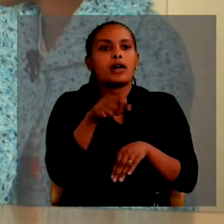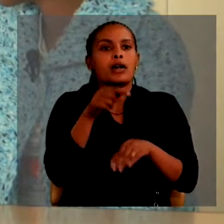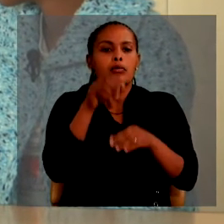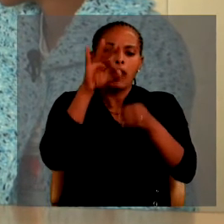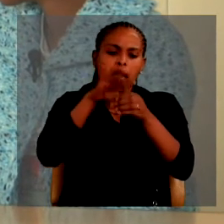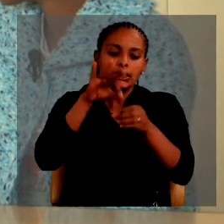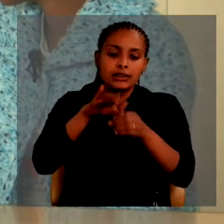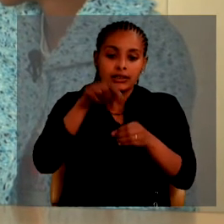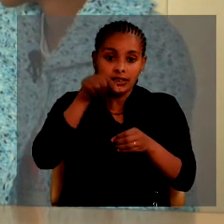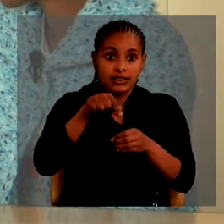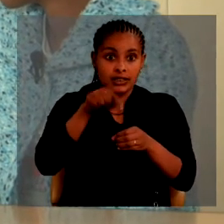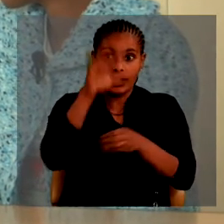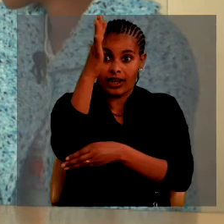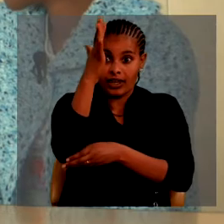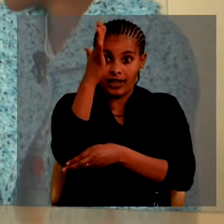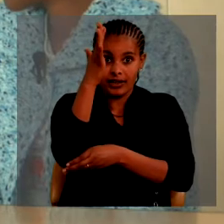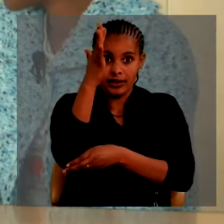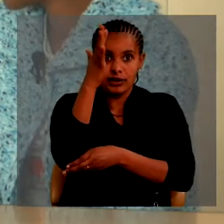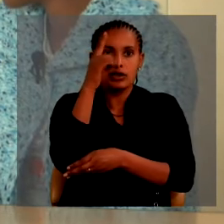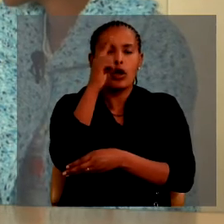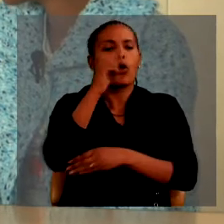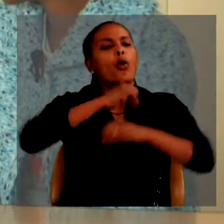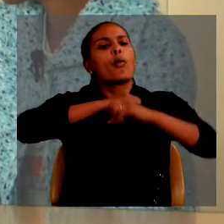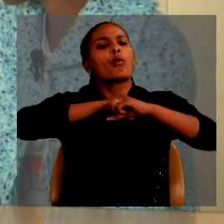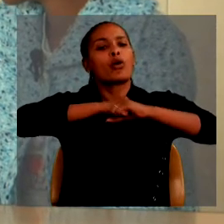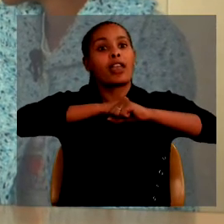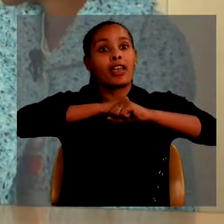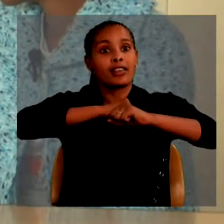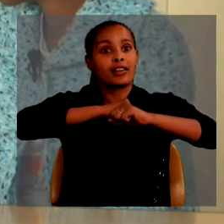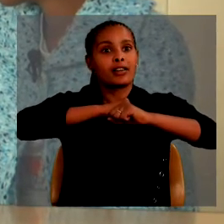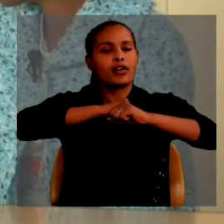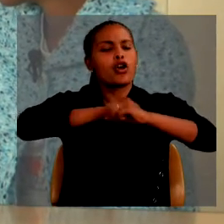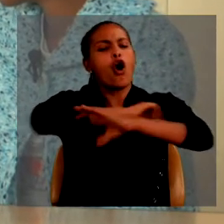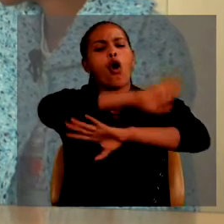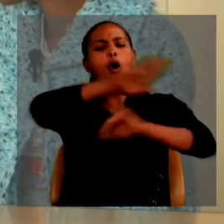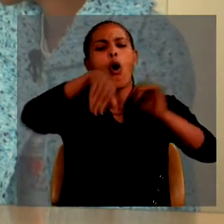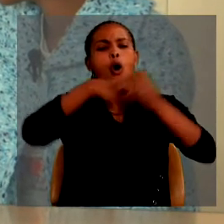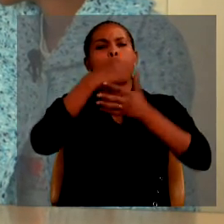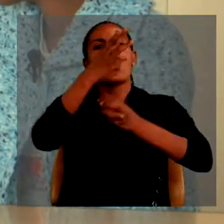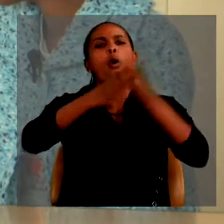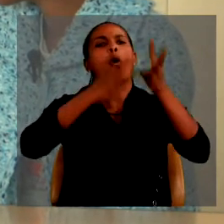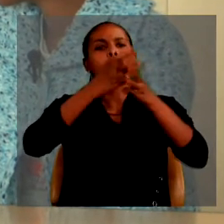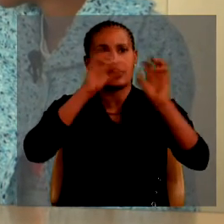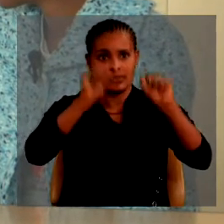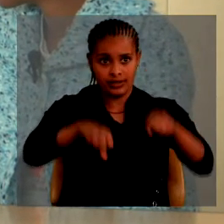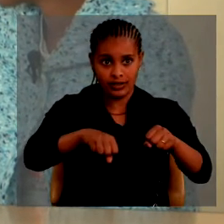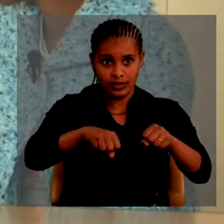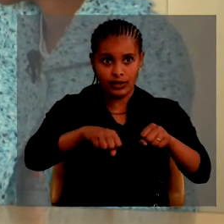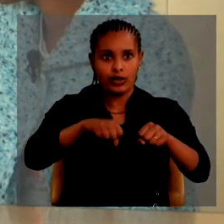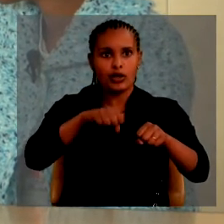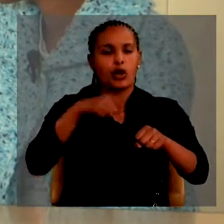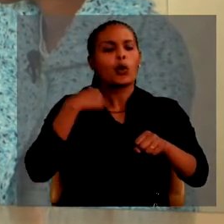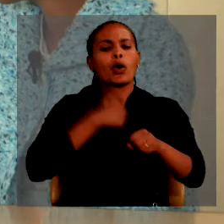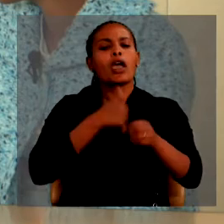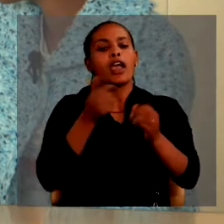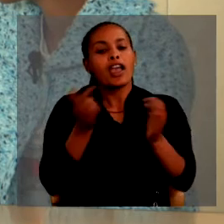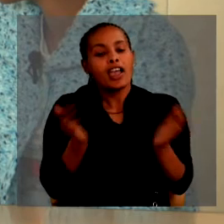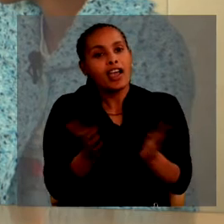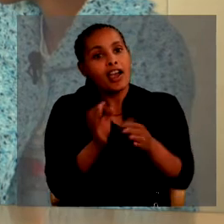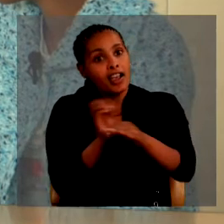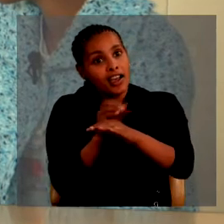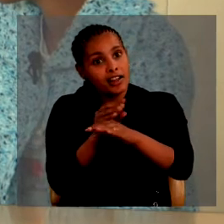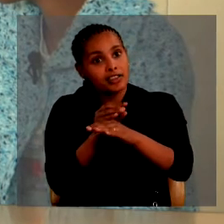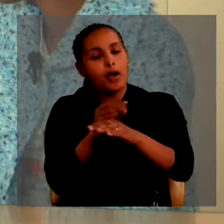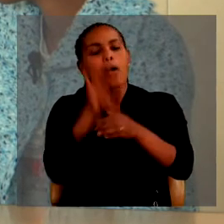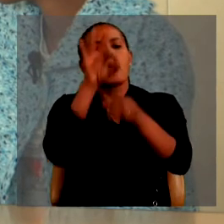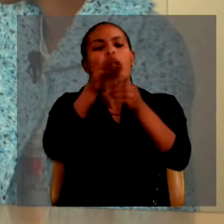trees here, they will protect the whole world. So we encourage them to plant